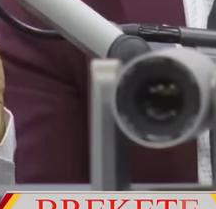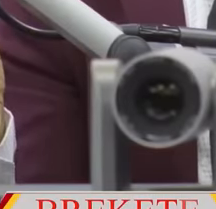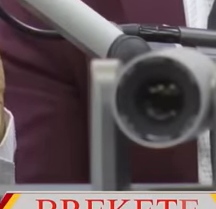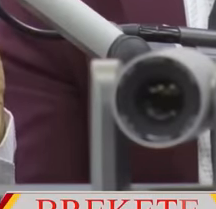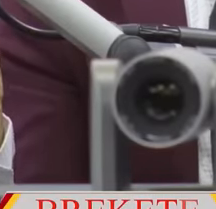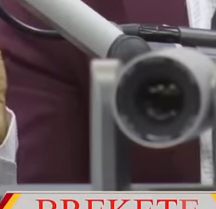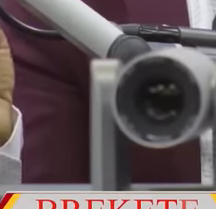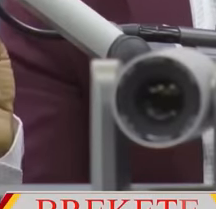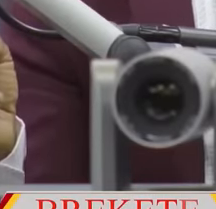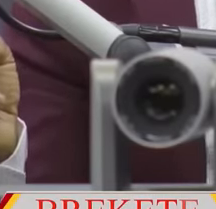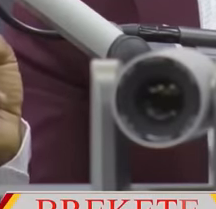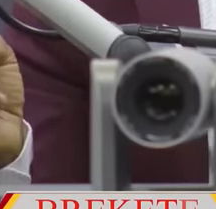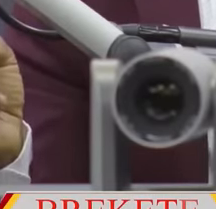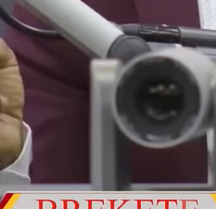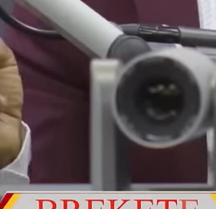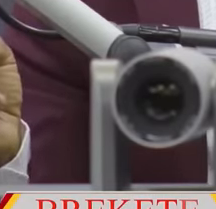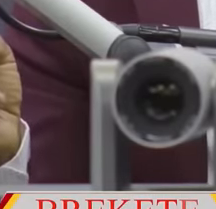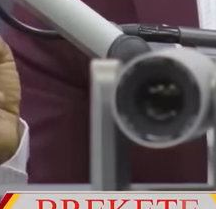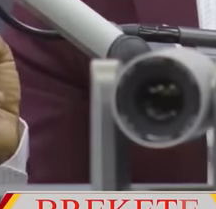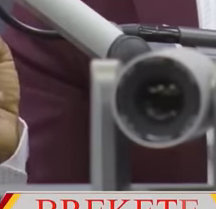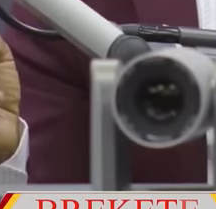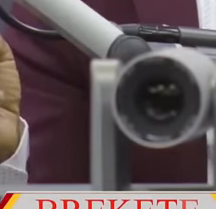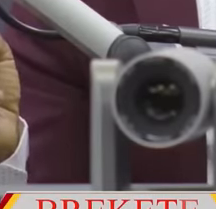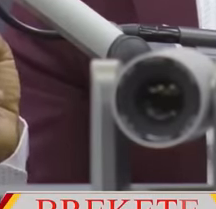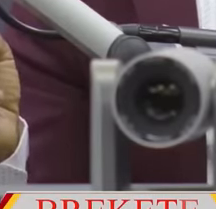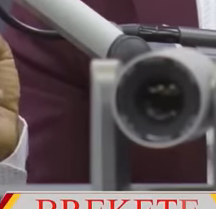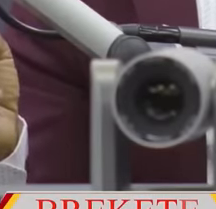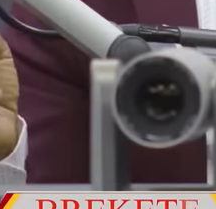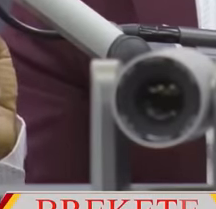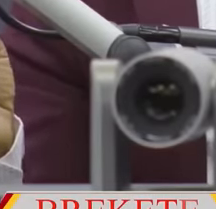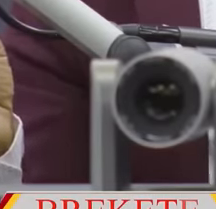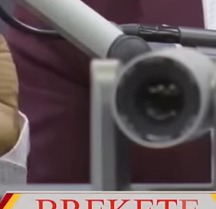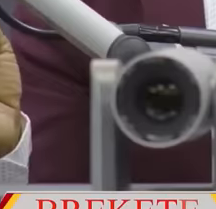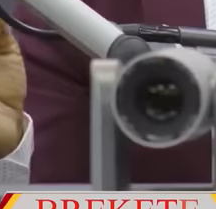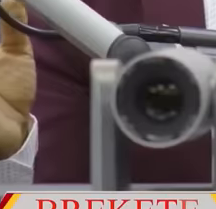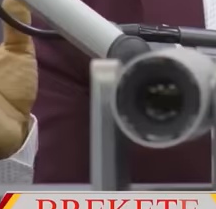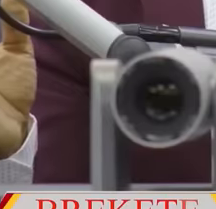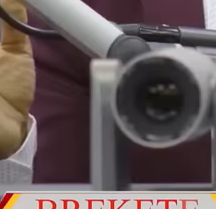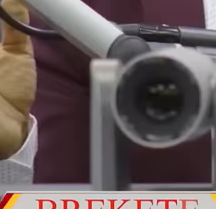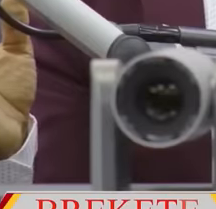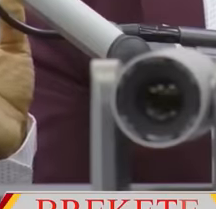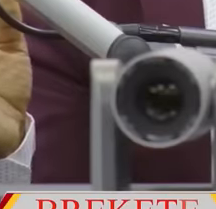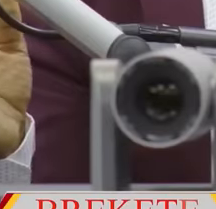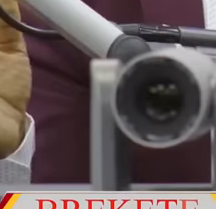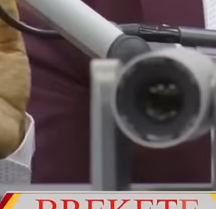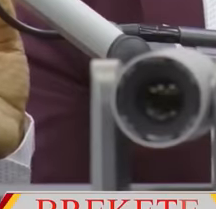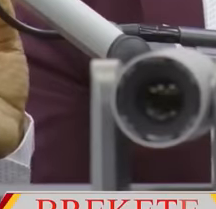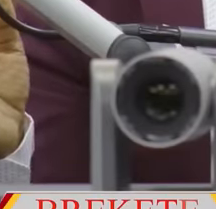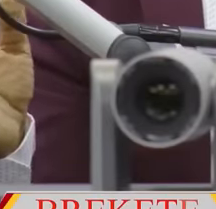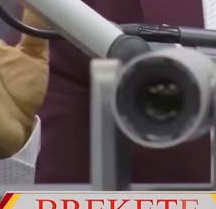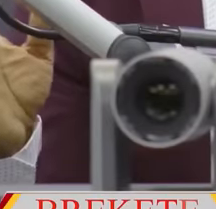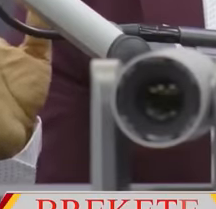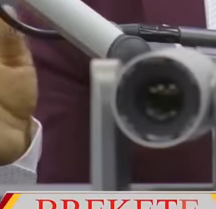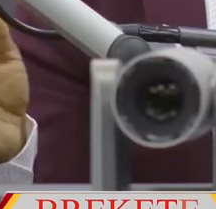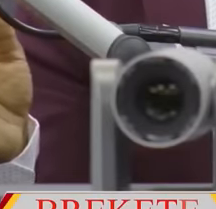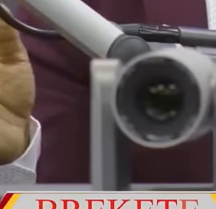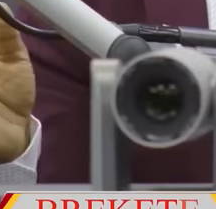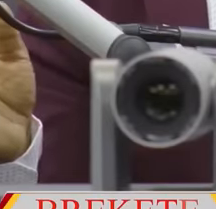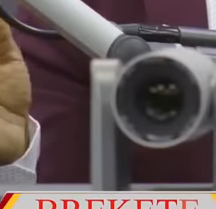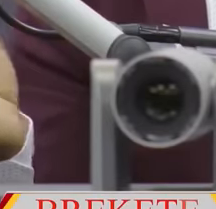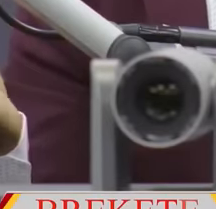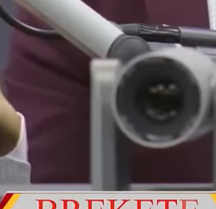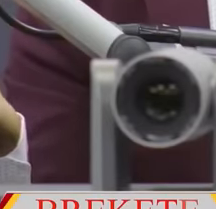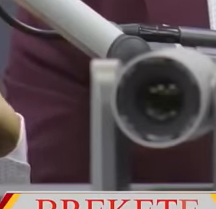2003. That's the part. 2003. Yeah. Like 2003, like March. Let your sip up more. Then.